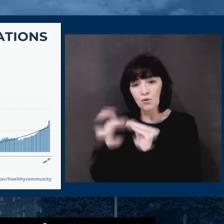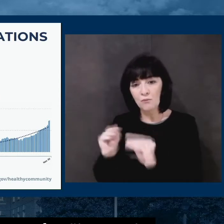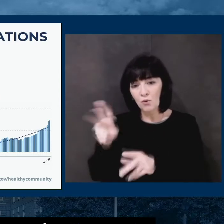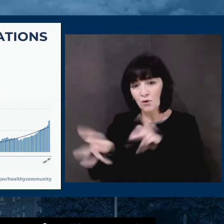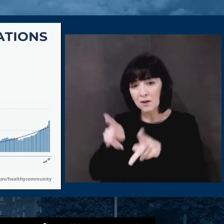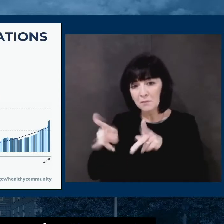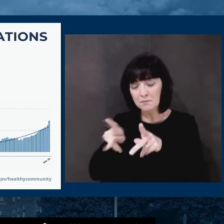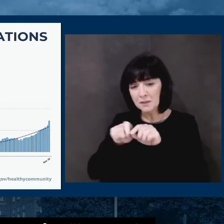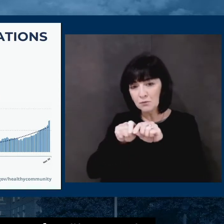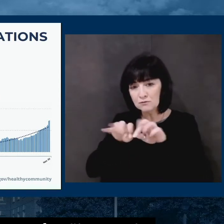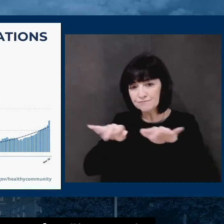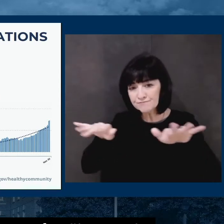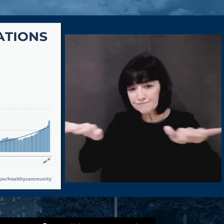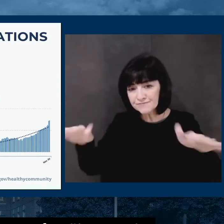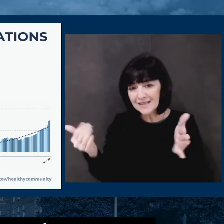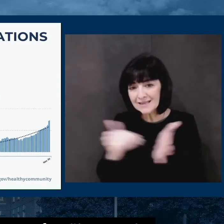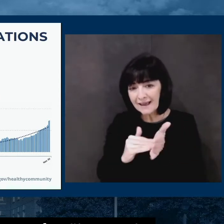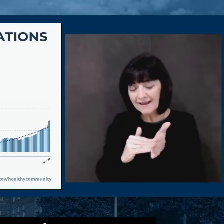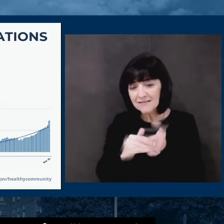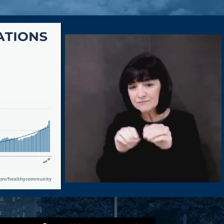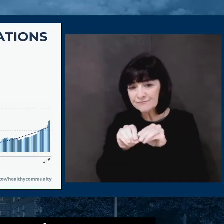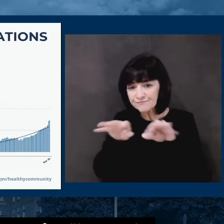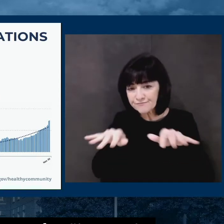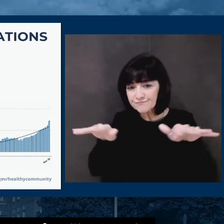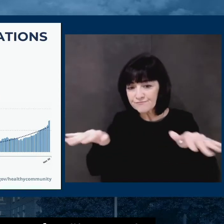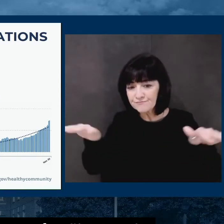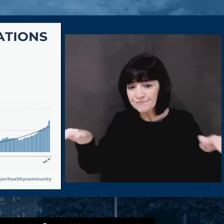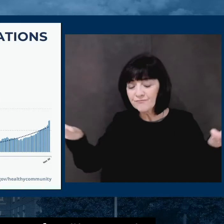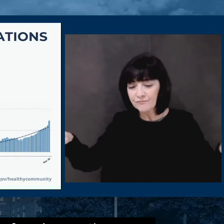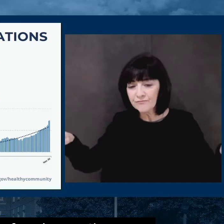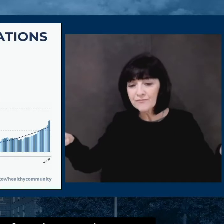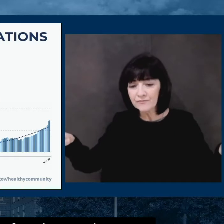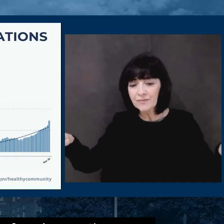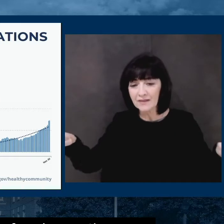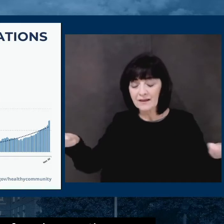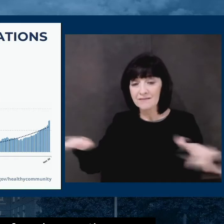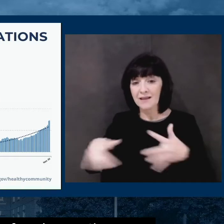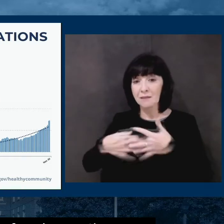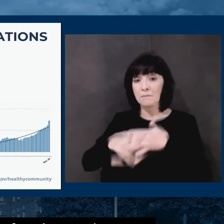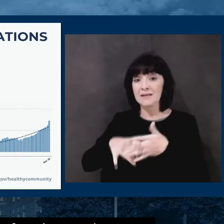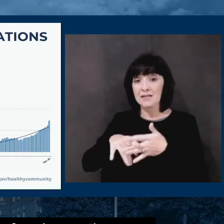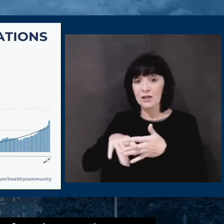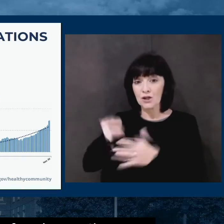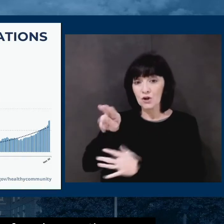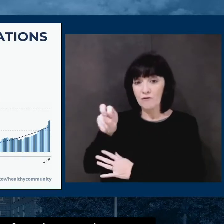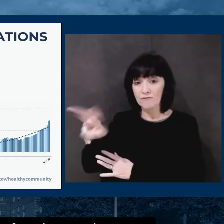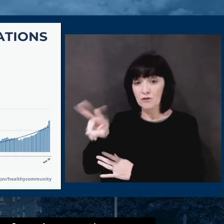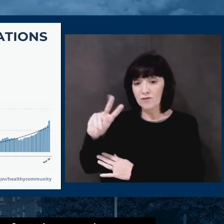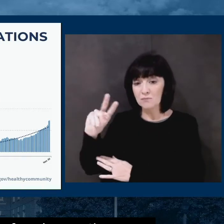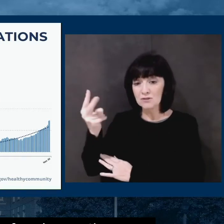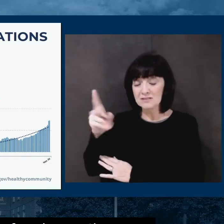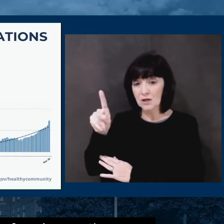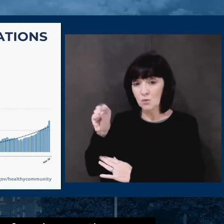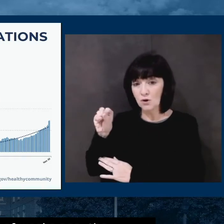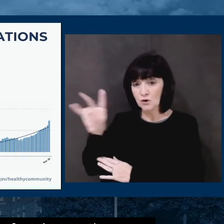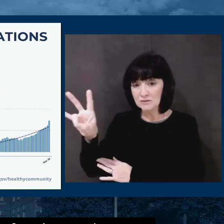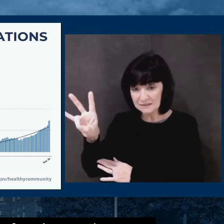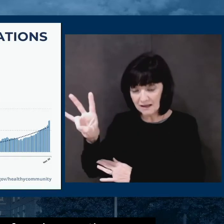hospitalizations just a couple of weeks ago, the beginning of November, at 107, and then yesterday